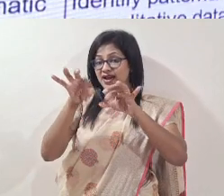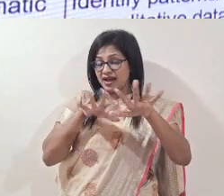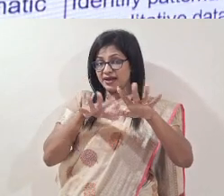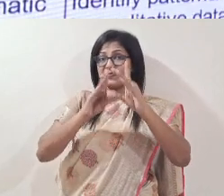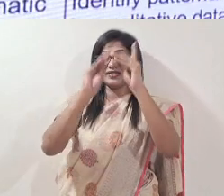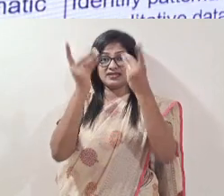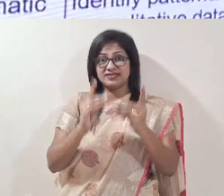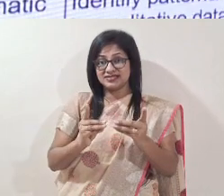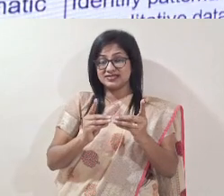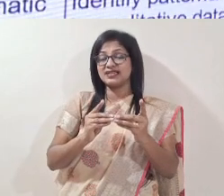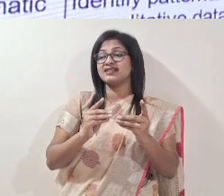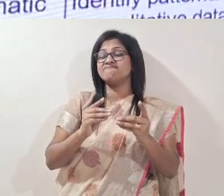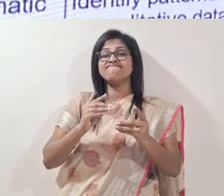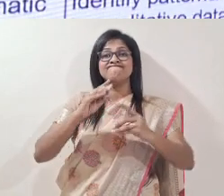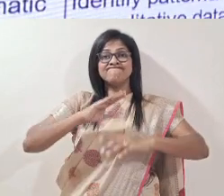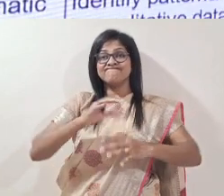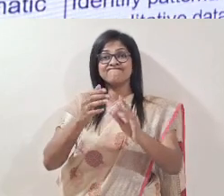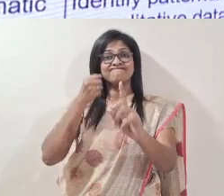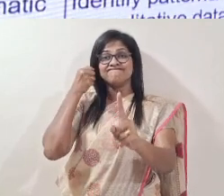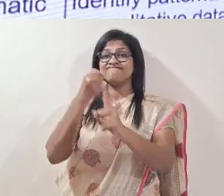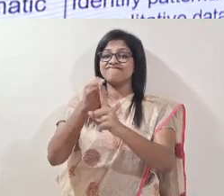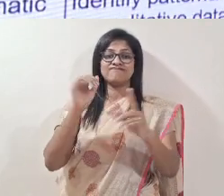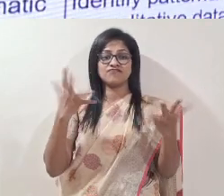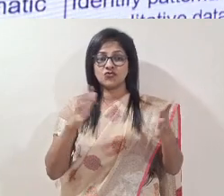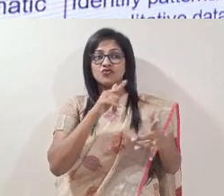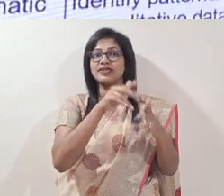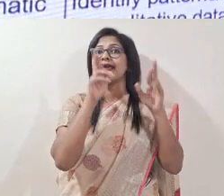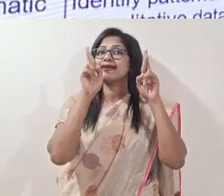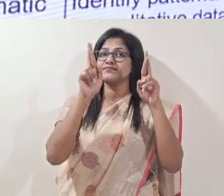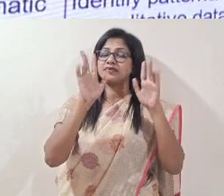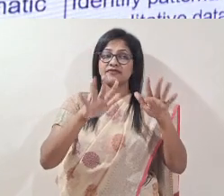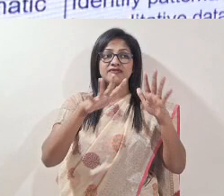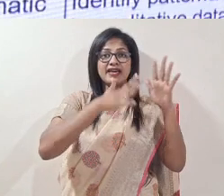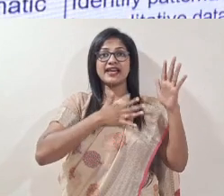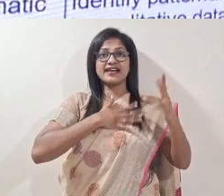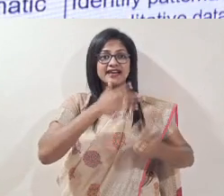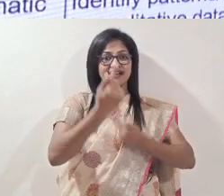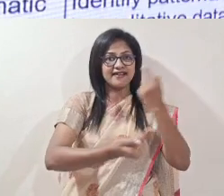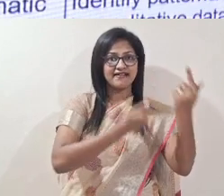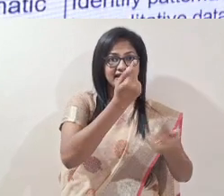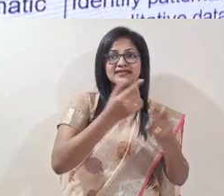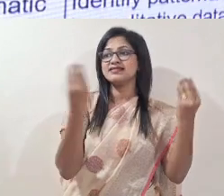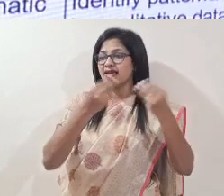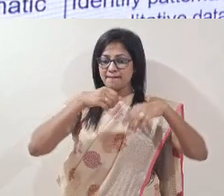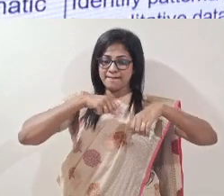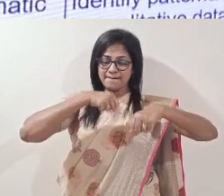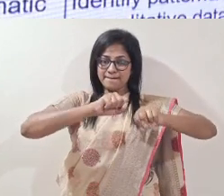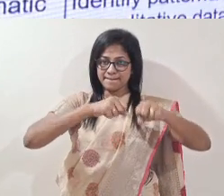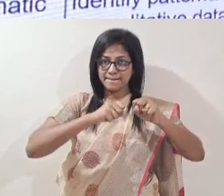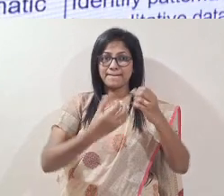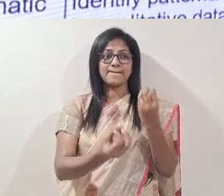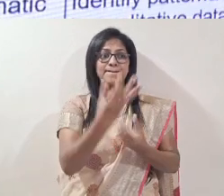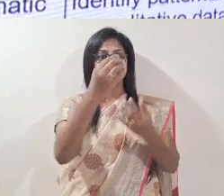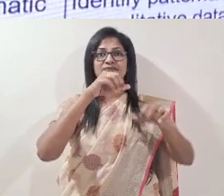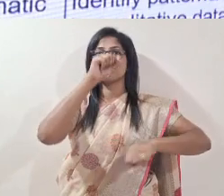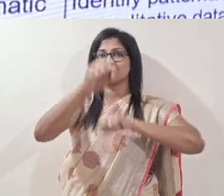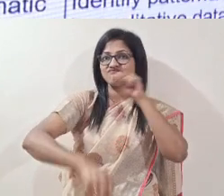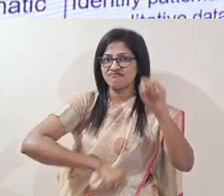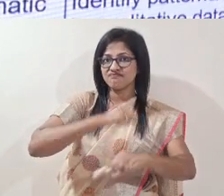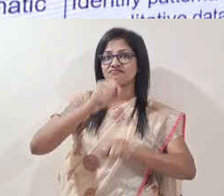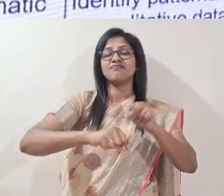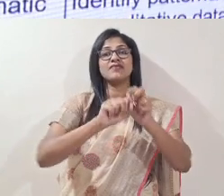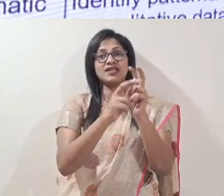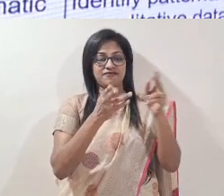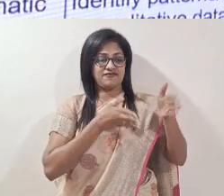enough. They expect some kind of green spaces, they expect some kind of biking lanes, pop-up biking lanes, cycling